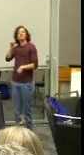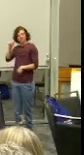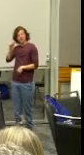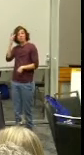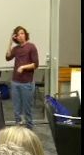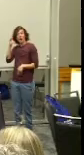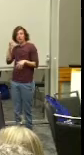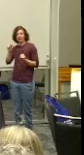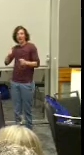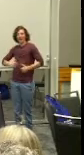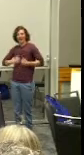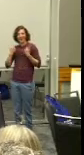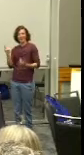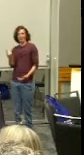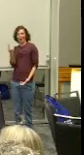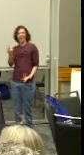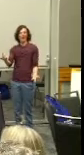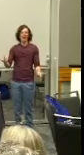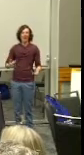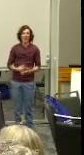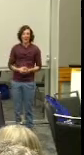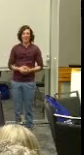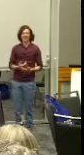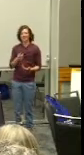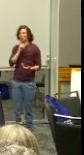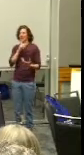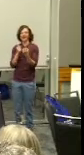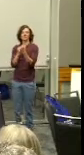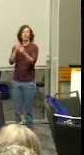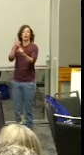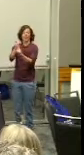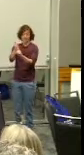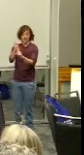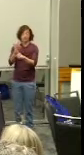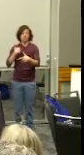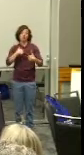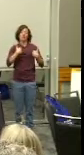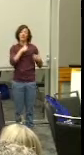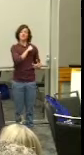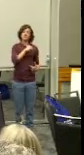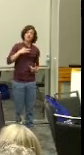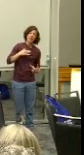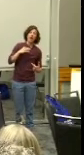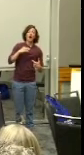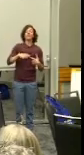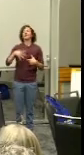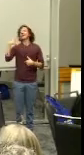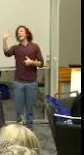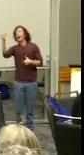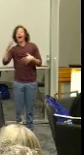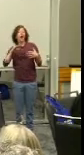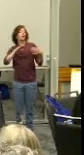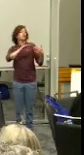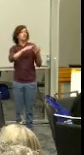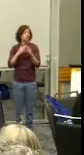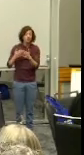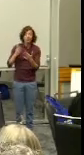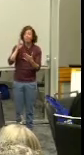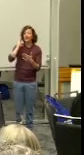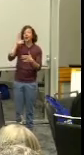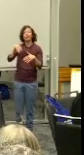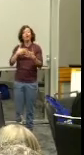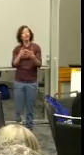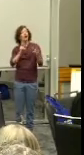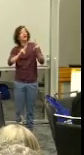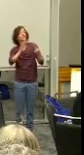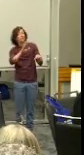can live on their own. So we have support staff who will actually go out and work with people in their homes, over 100 folks, help